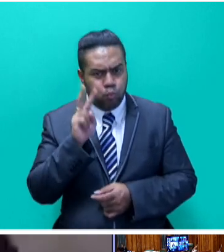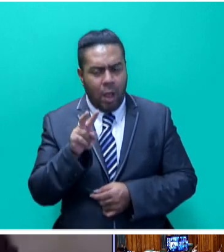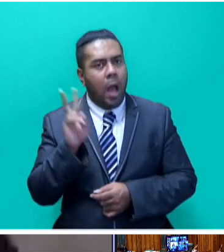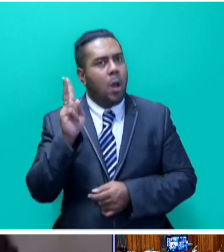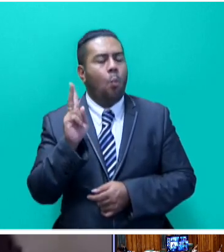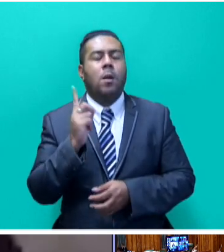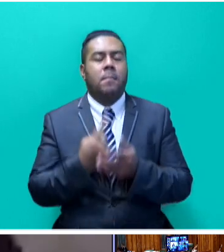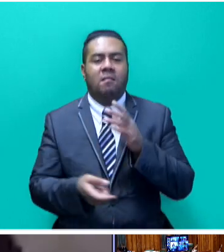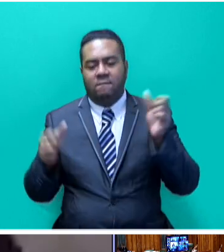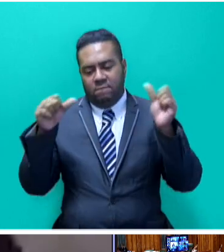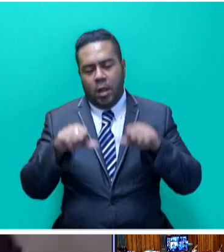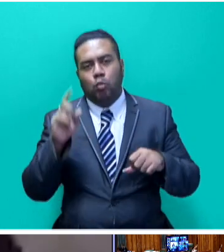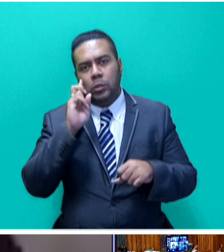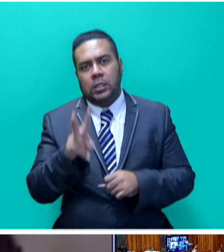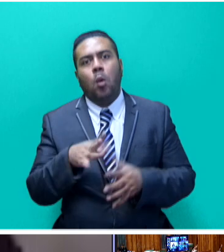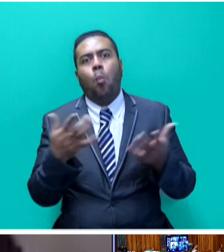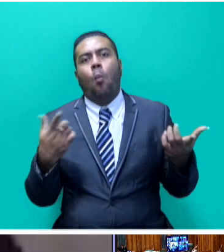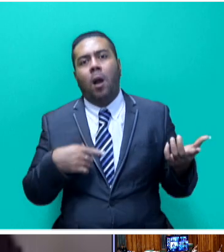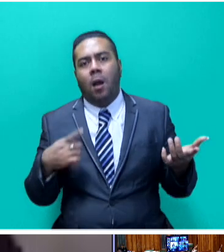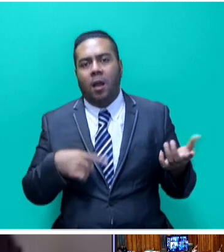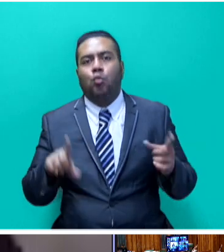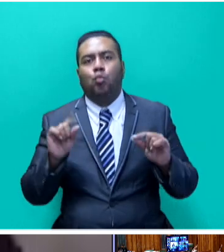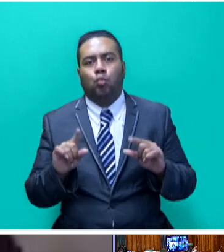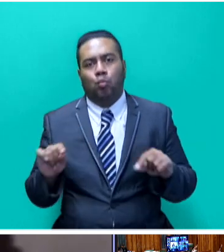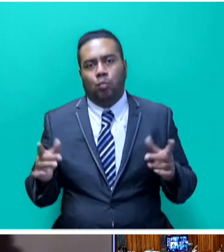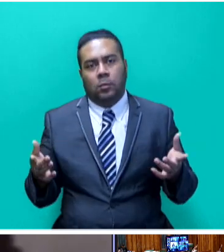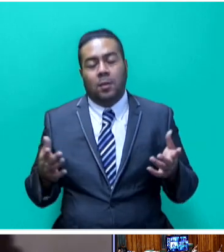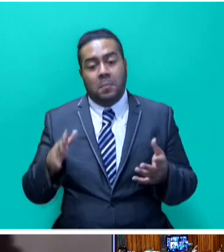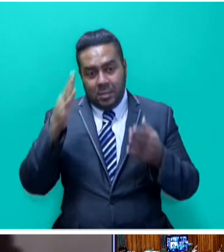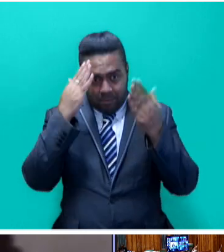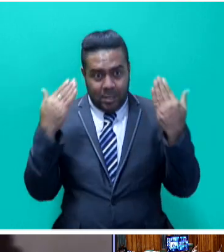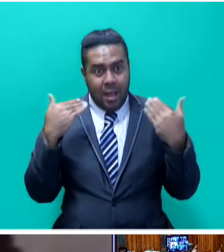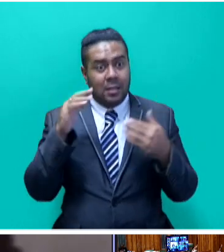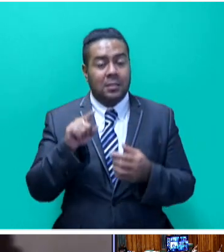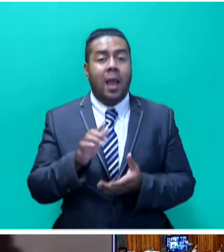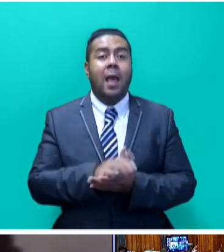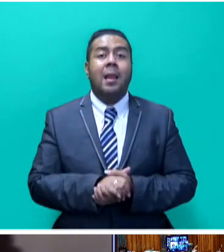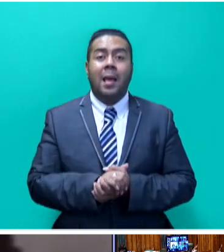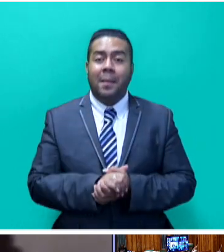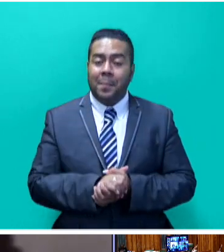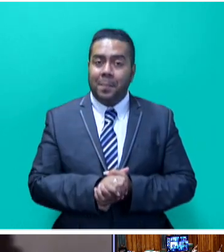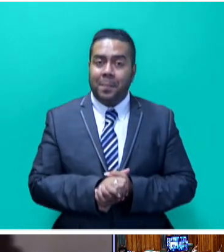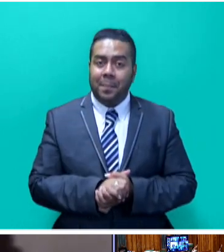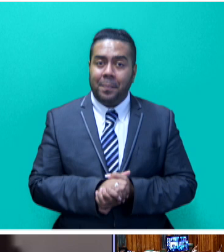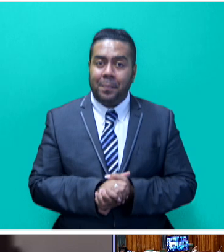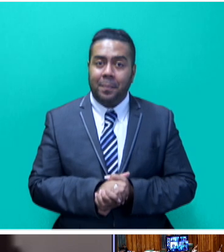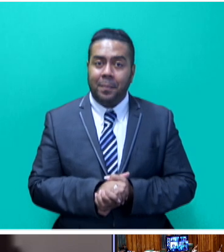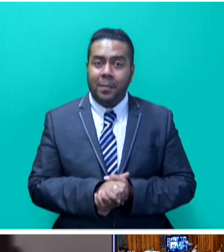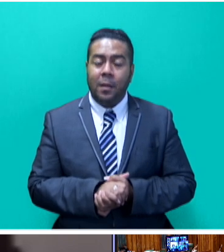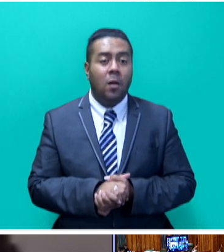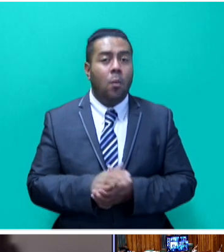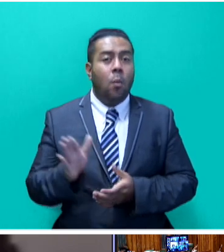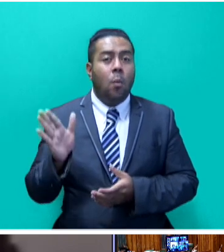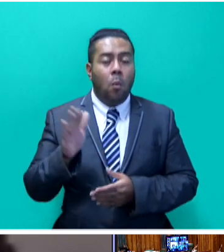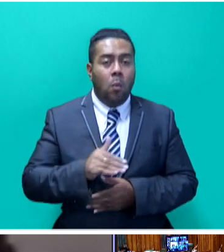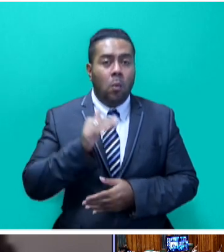to identify the rationale. Mr. Speaker, sir, and I quote Moody's statement on the rationale: